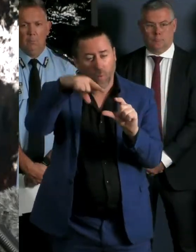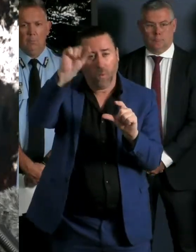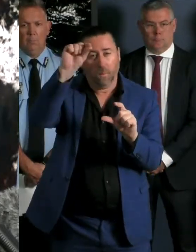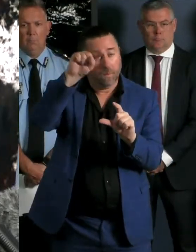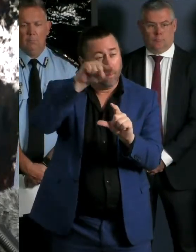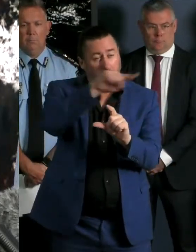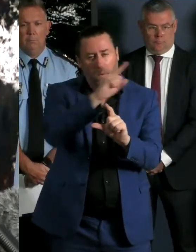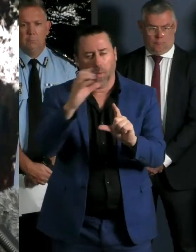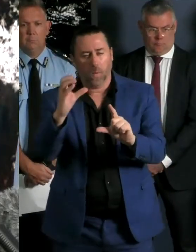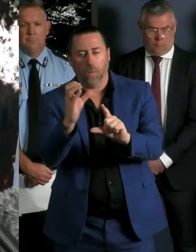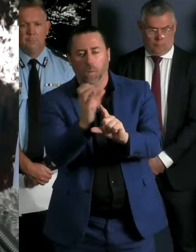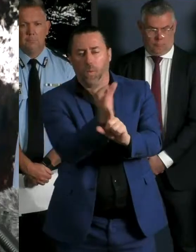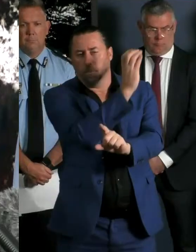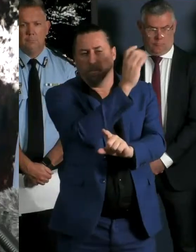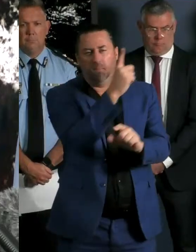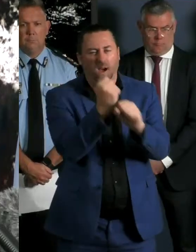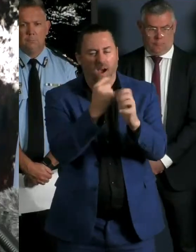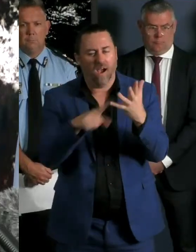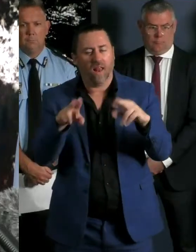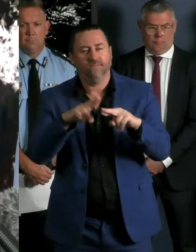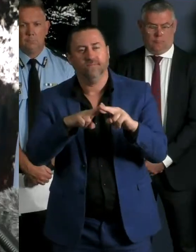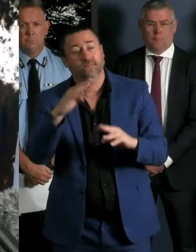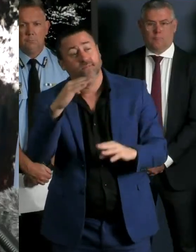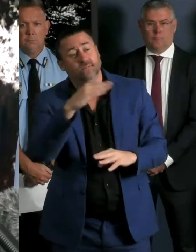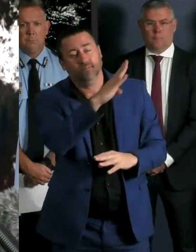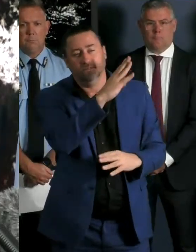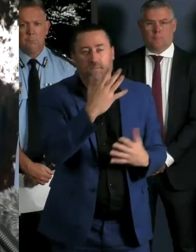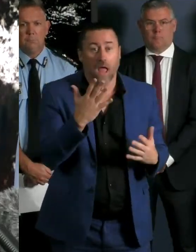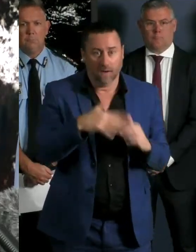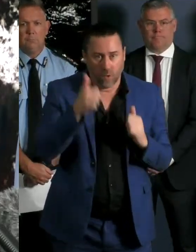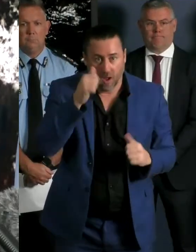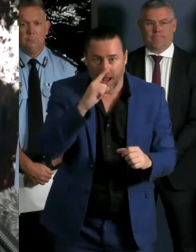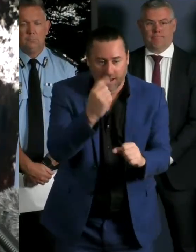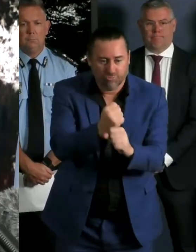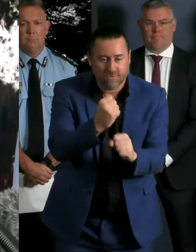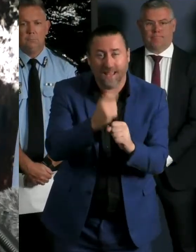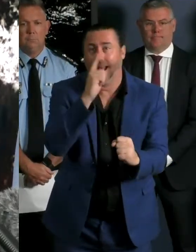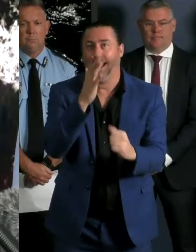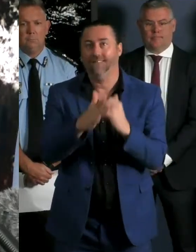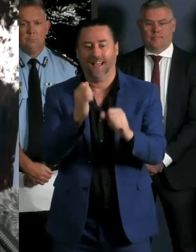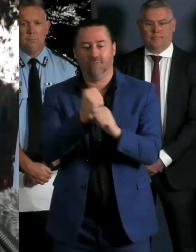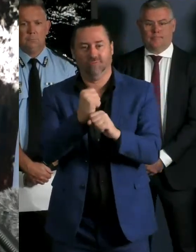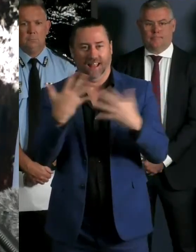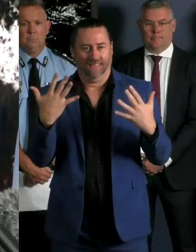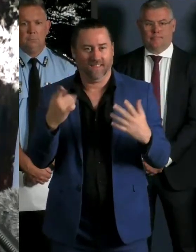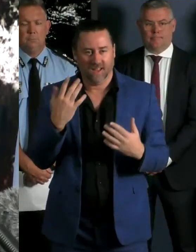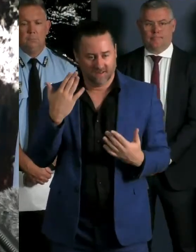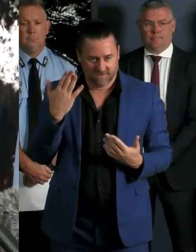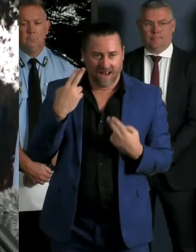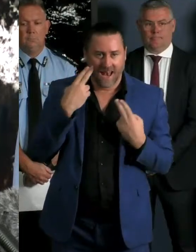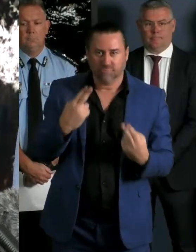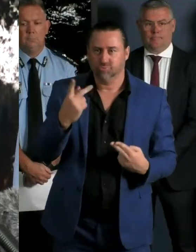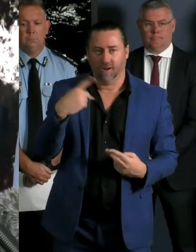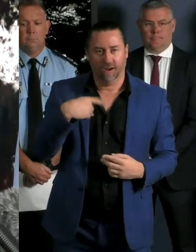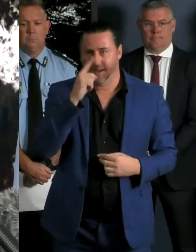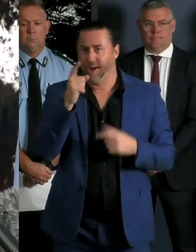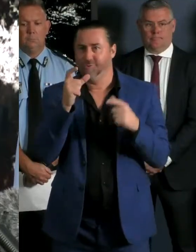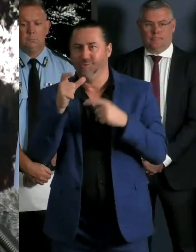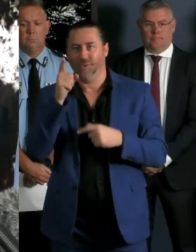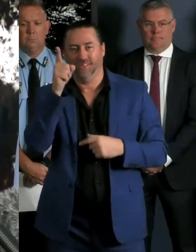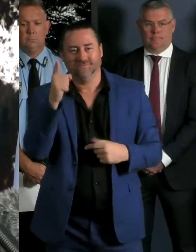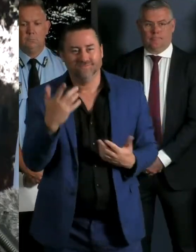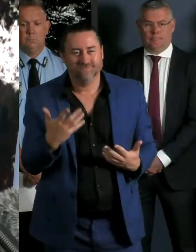some sort of uncertainty and a large amount of scenarios with tropical cyclones, but certainly there is a higher